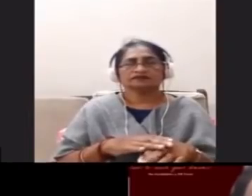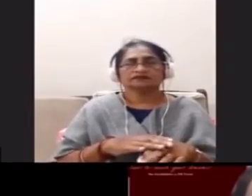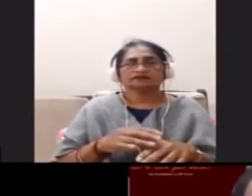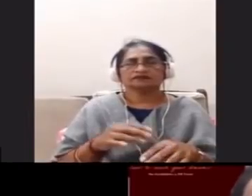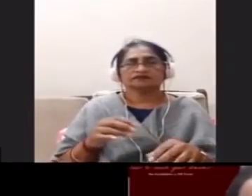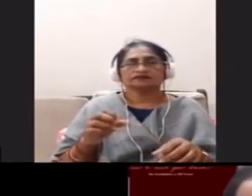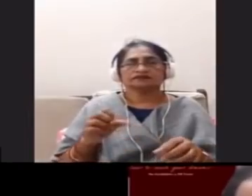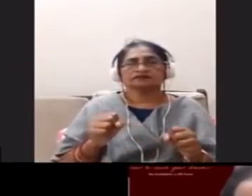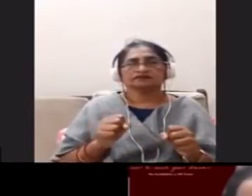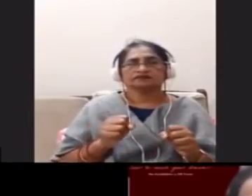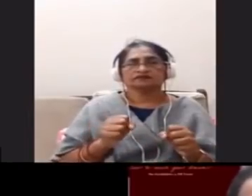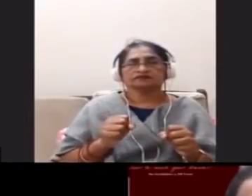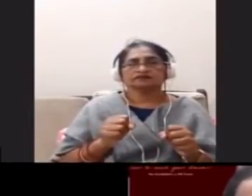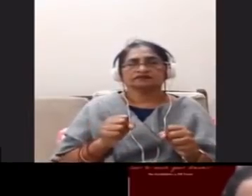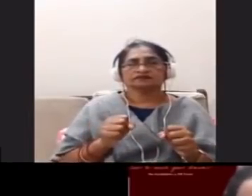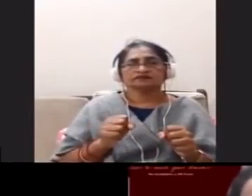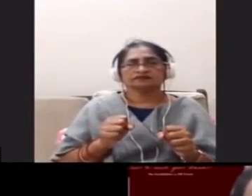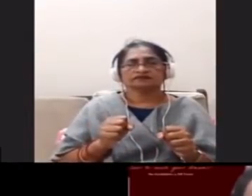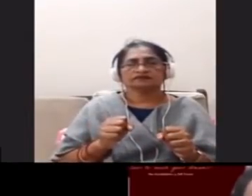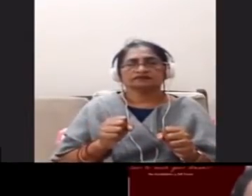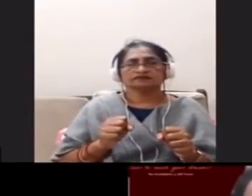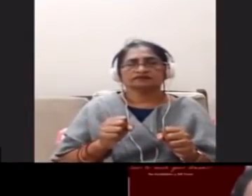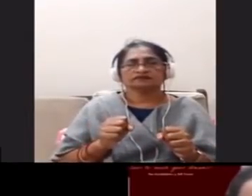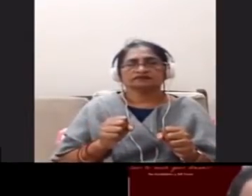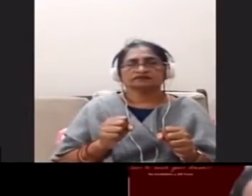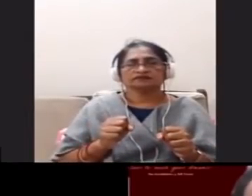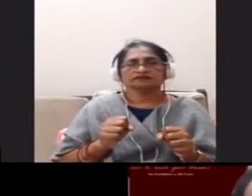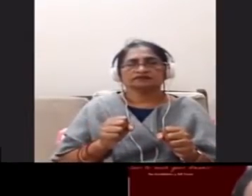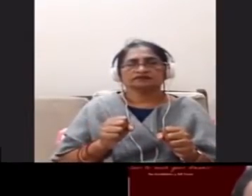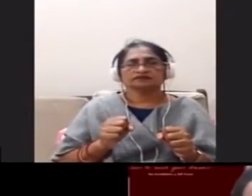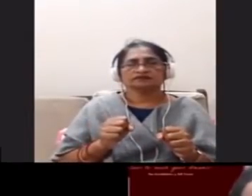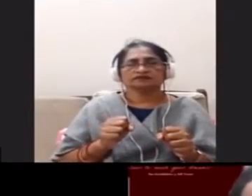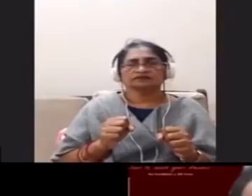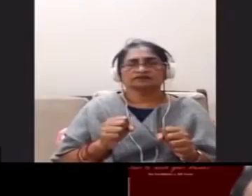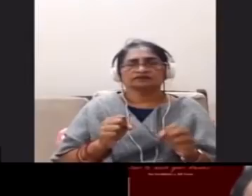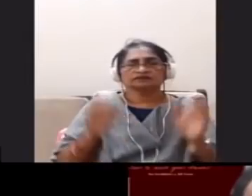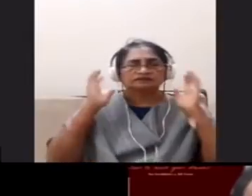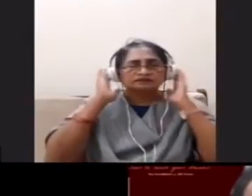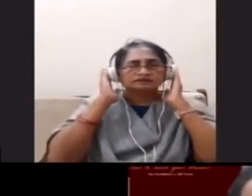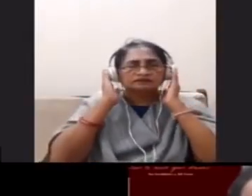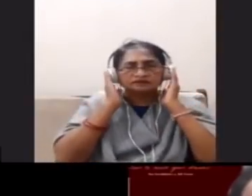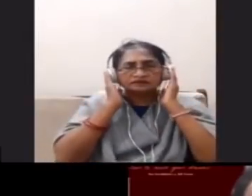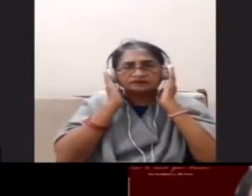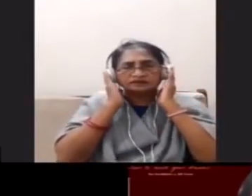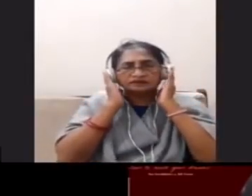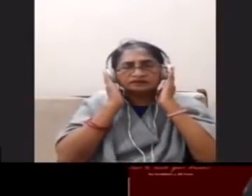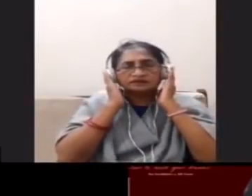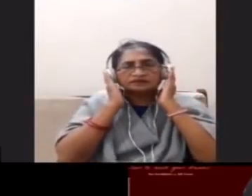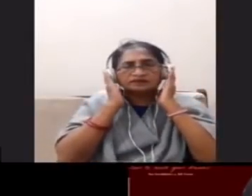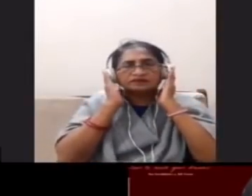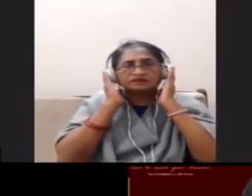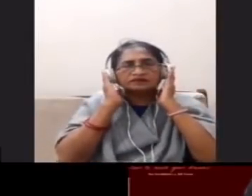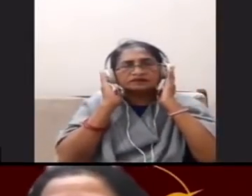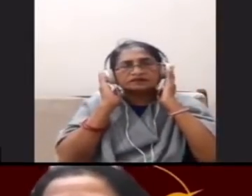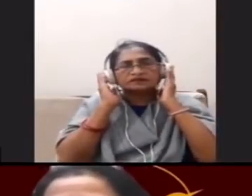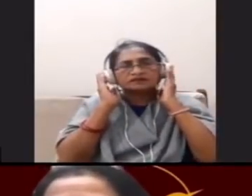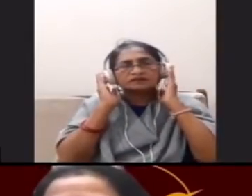Development, I welcome you to the scientific commemoration of the International Day of Persons with Disability